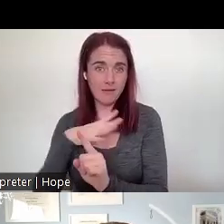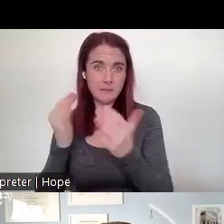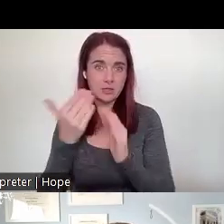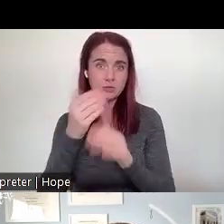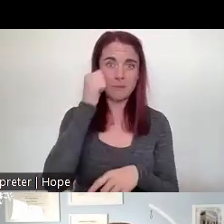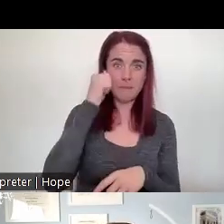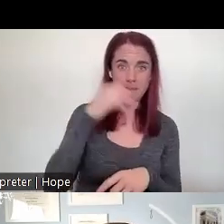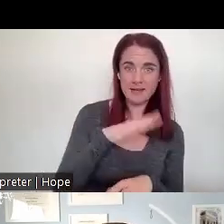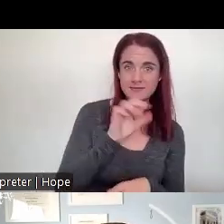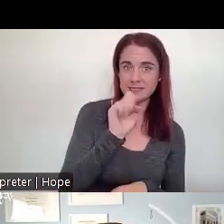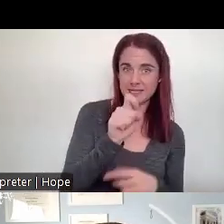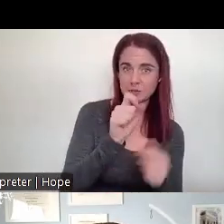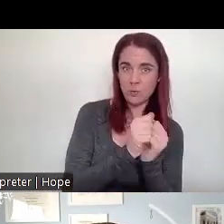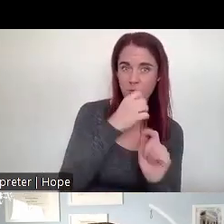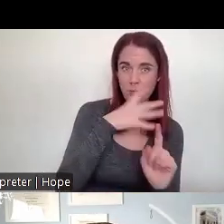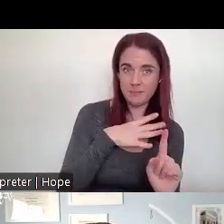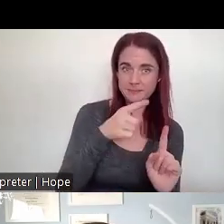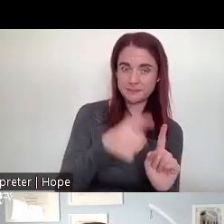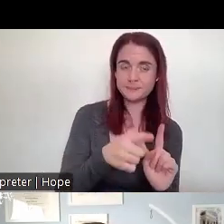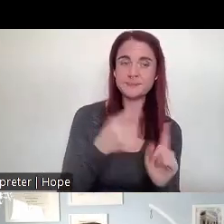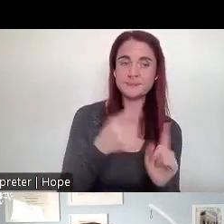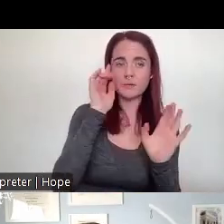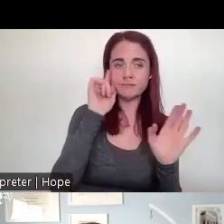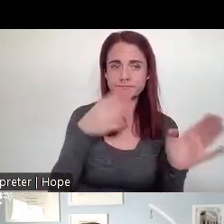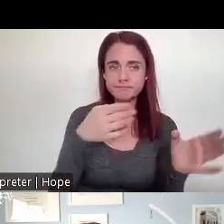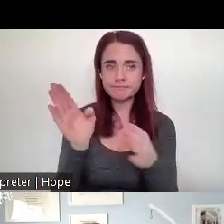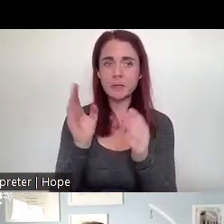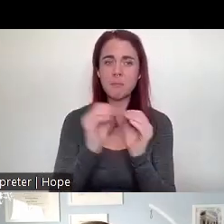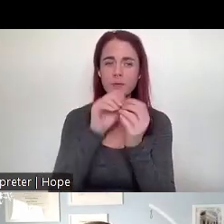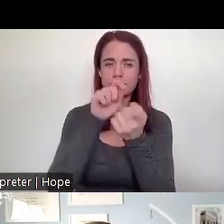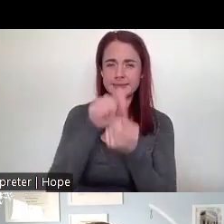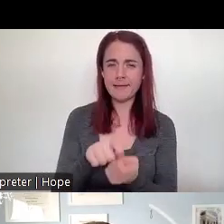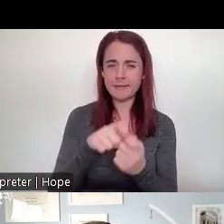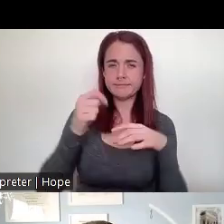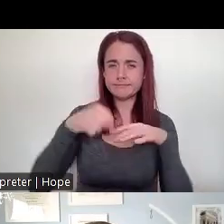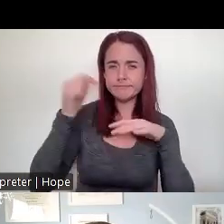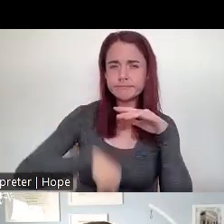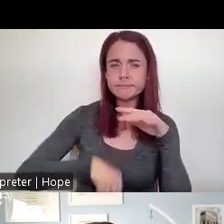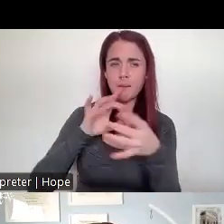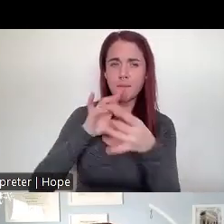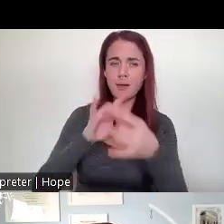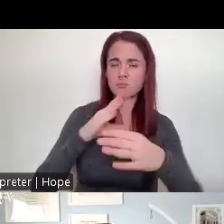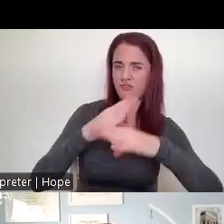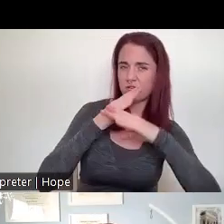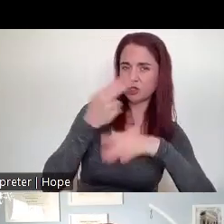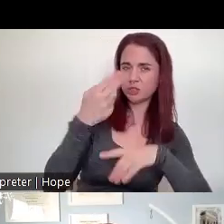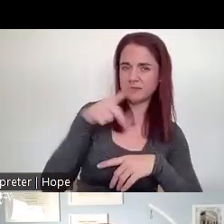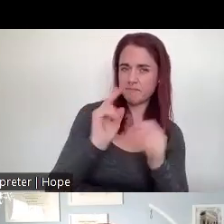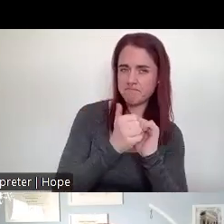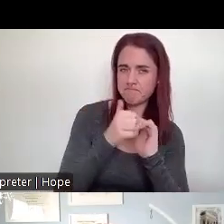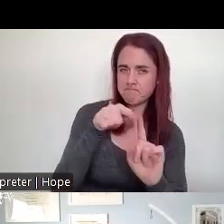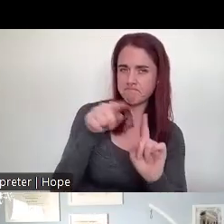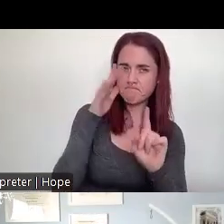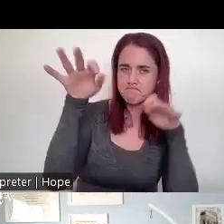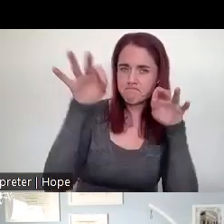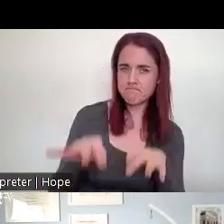And so we'll shift gears a little bit and go more into detail about HPV prevention.